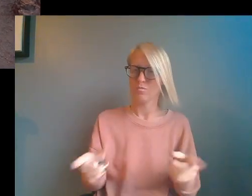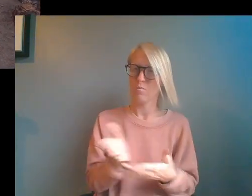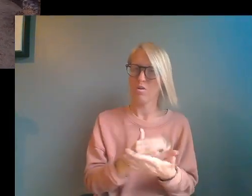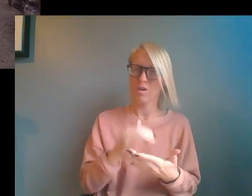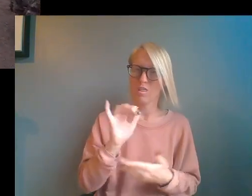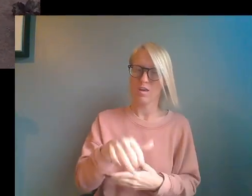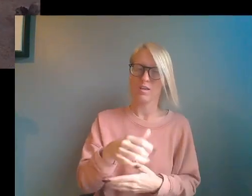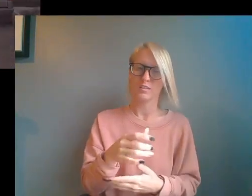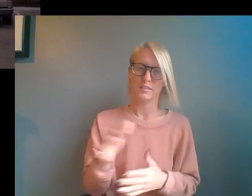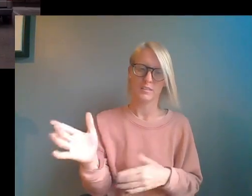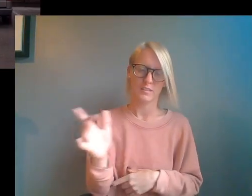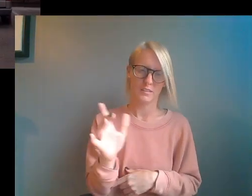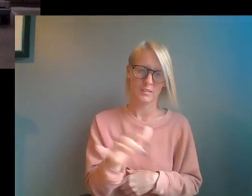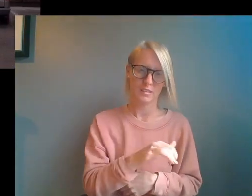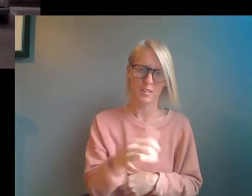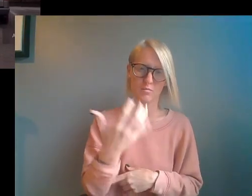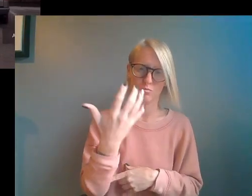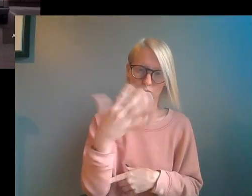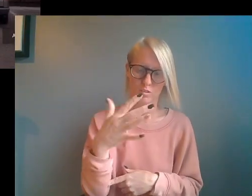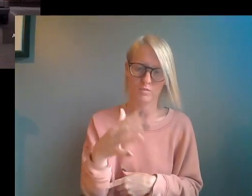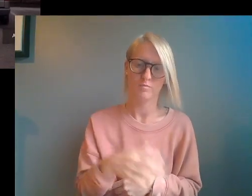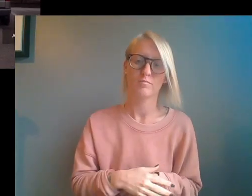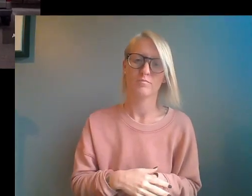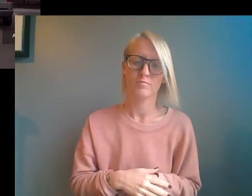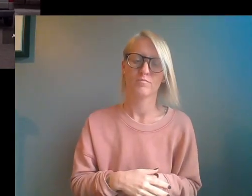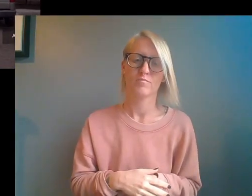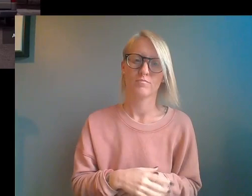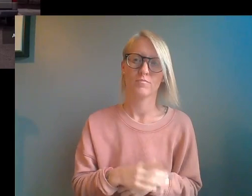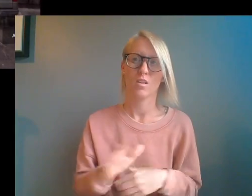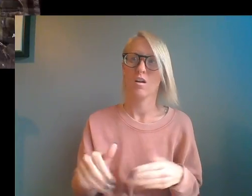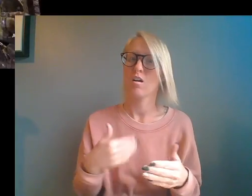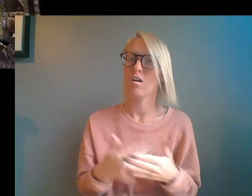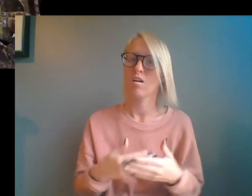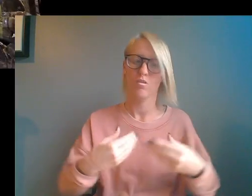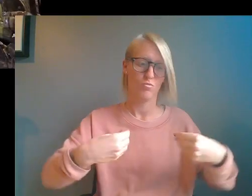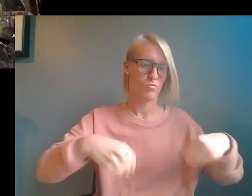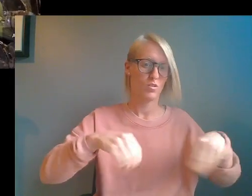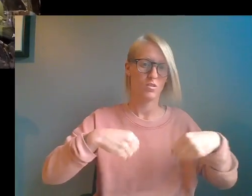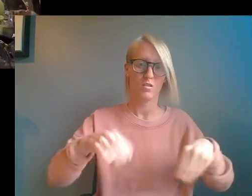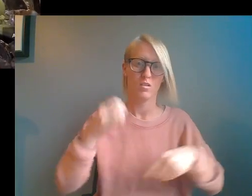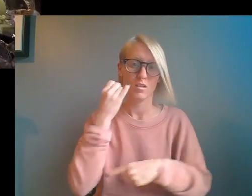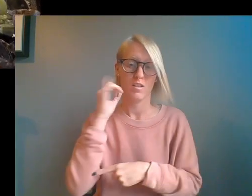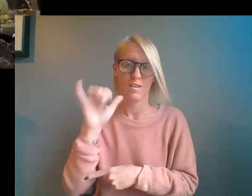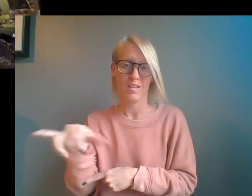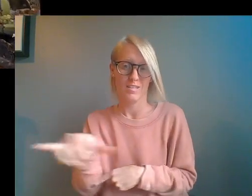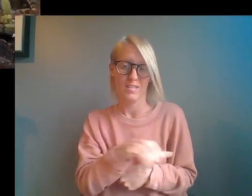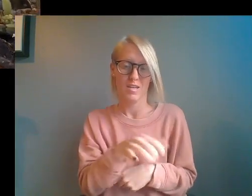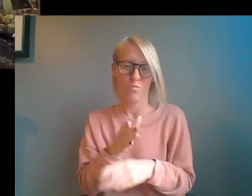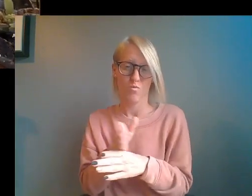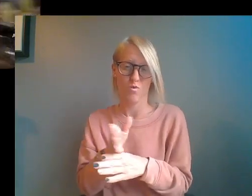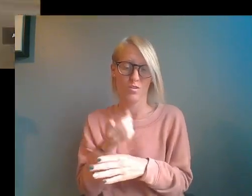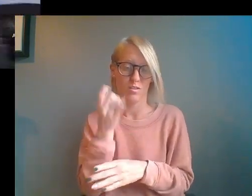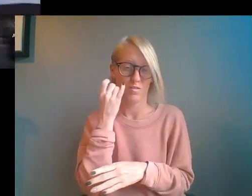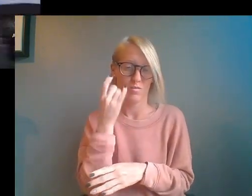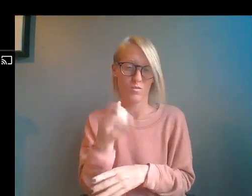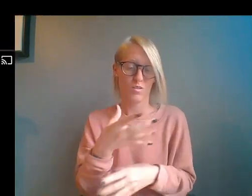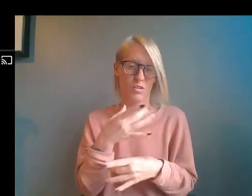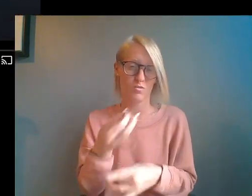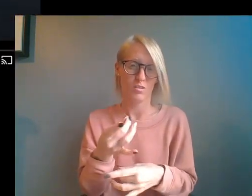There's also another trading post here with lots of different things for sale, including petrified wood if you're interested.